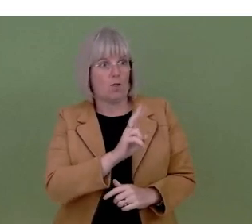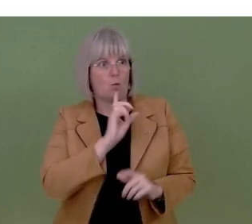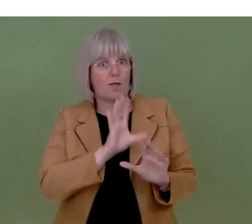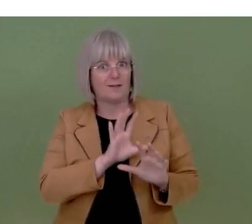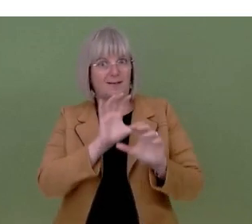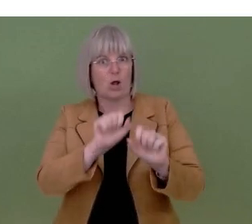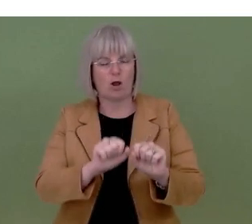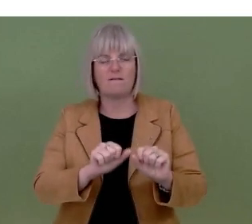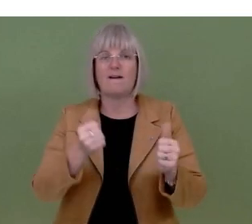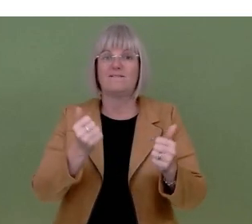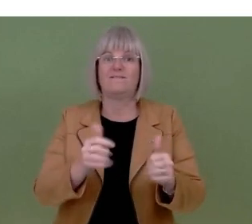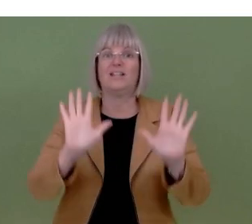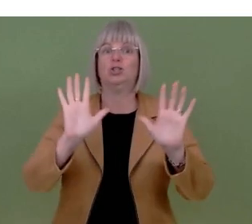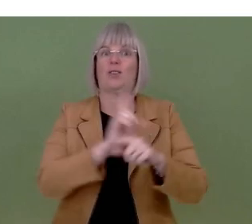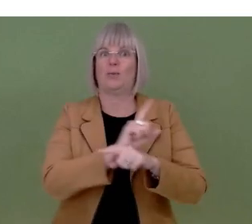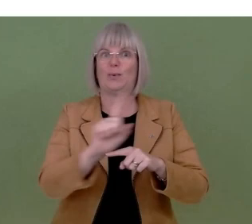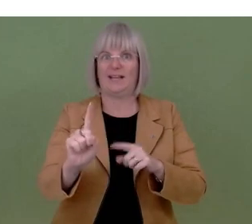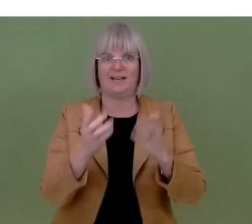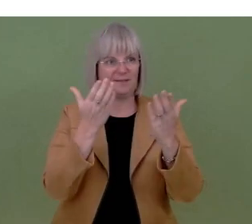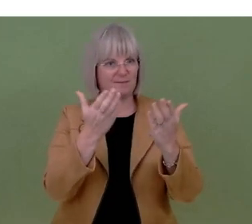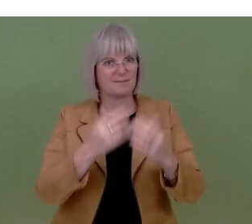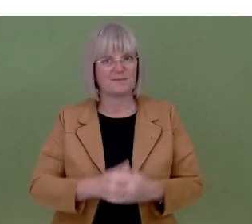Psychological Professions Week.